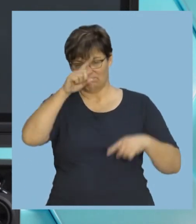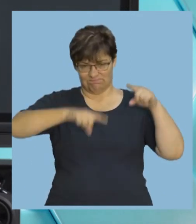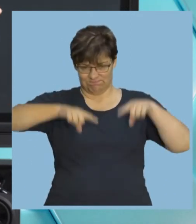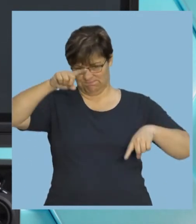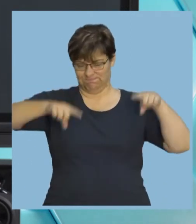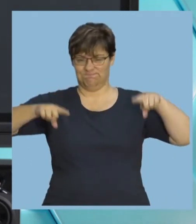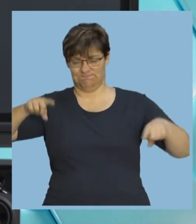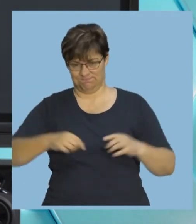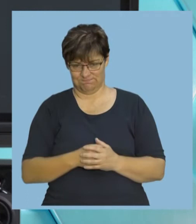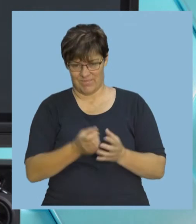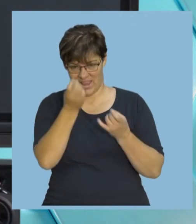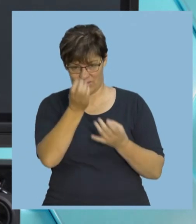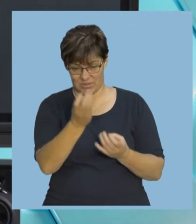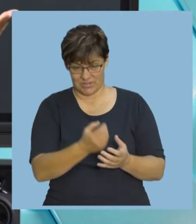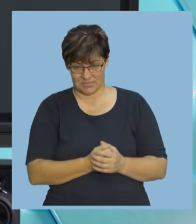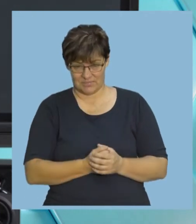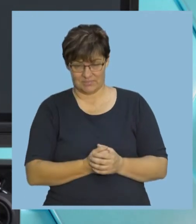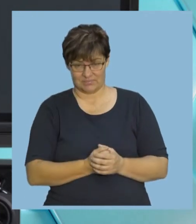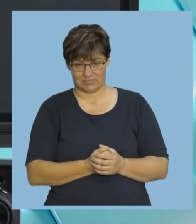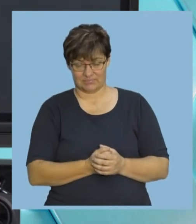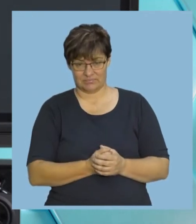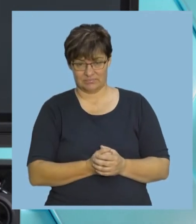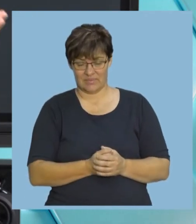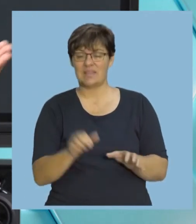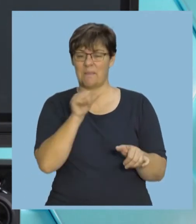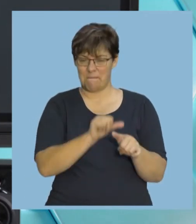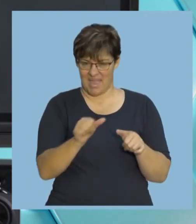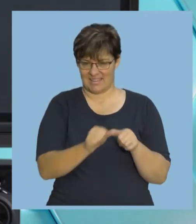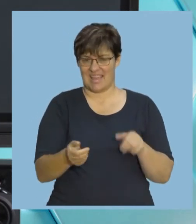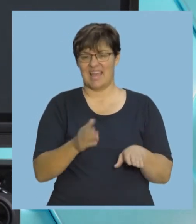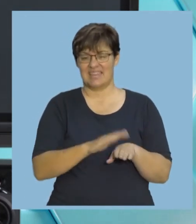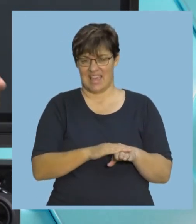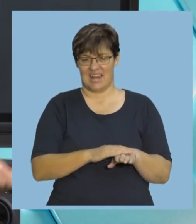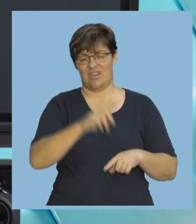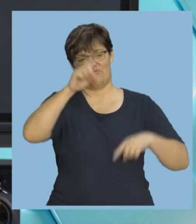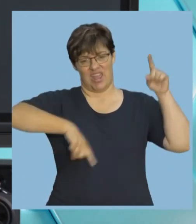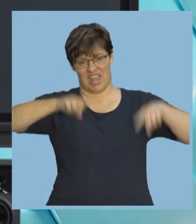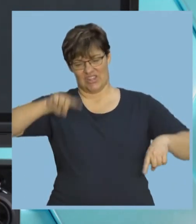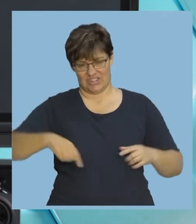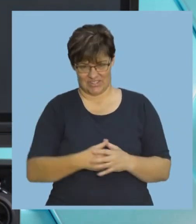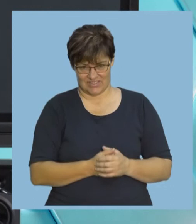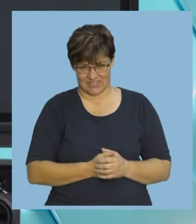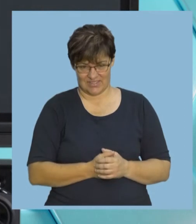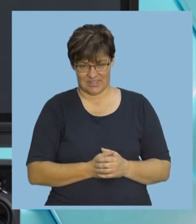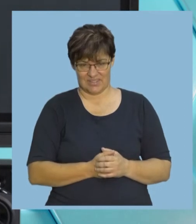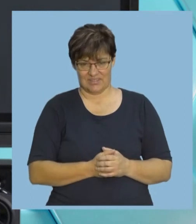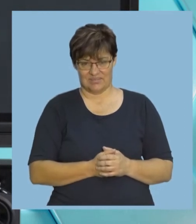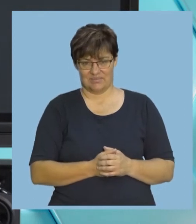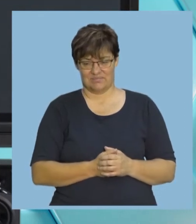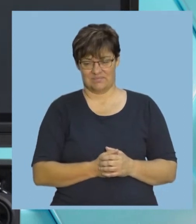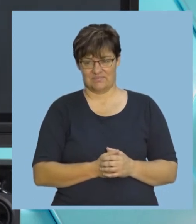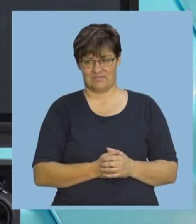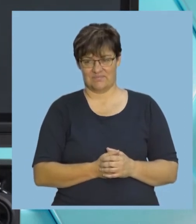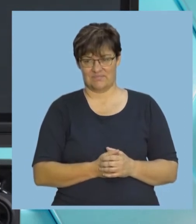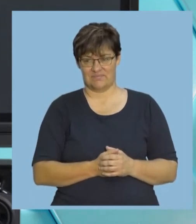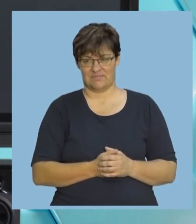the spread of the dispersion of the data, okay, which is far better than the range.